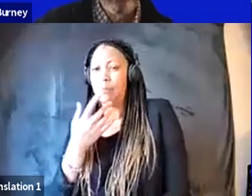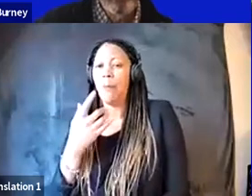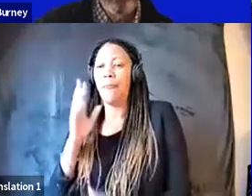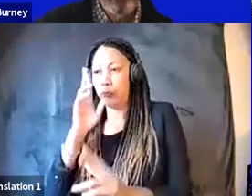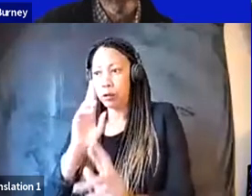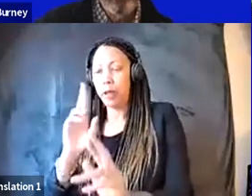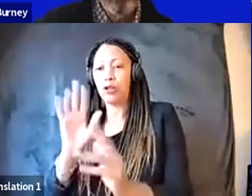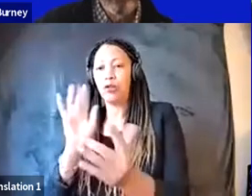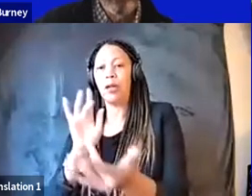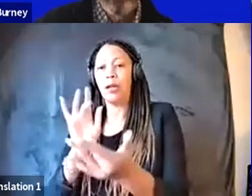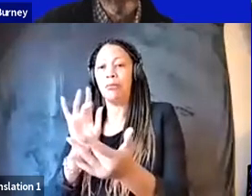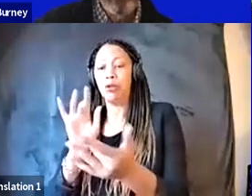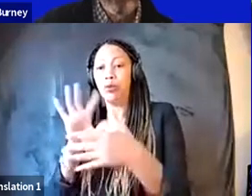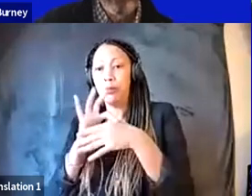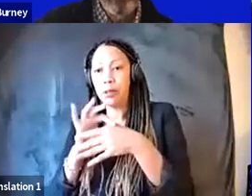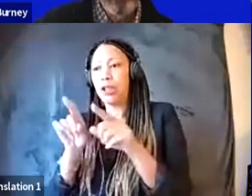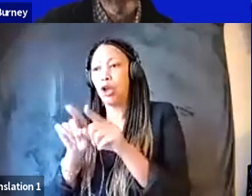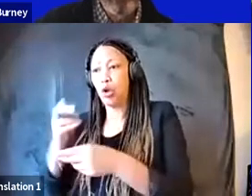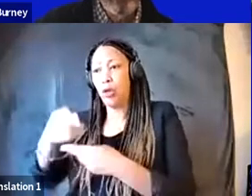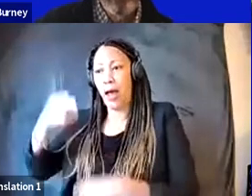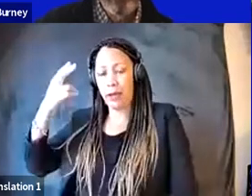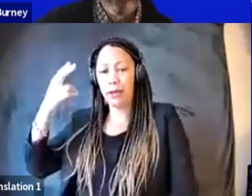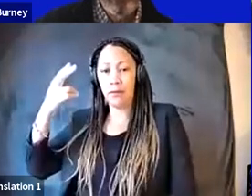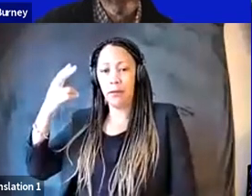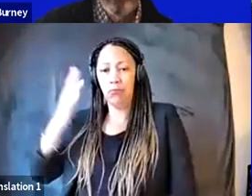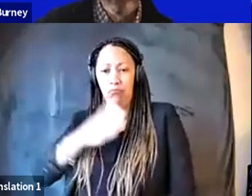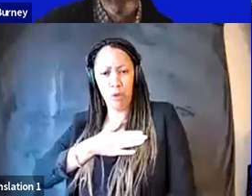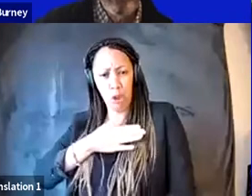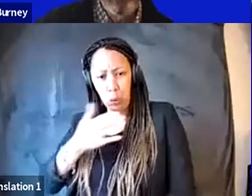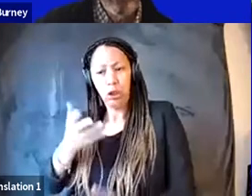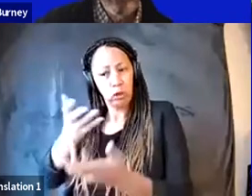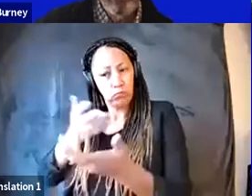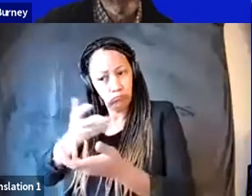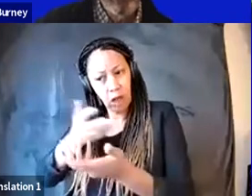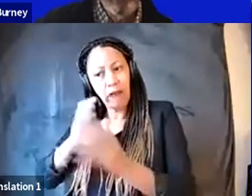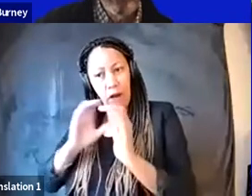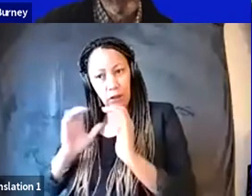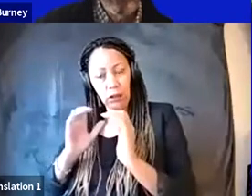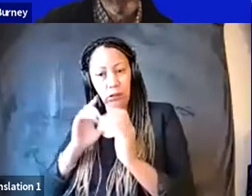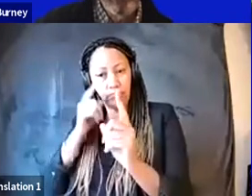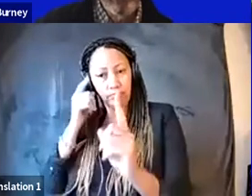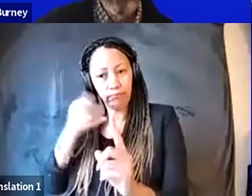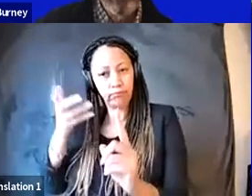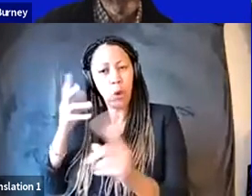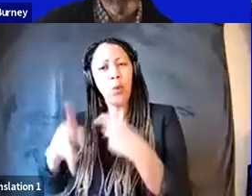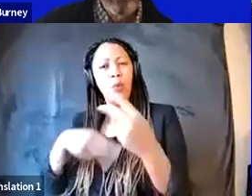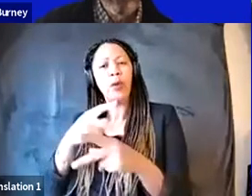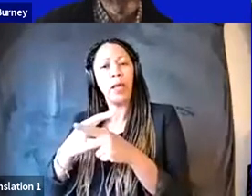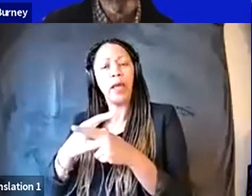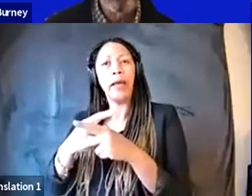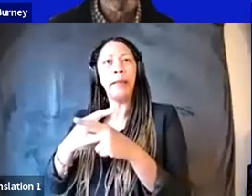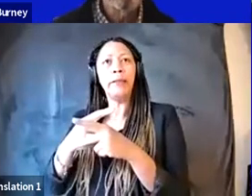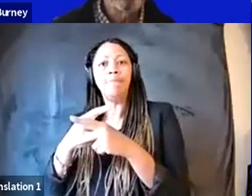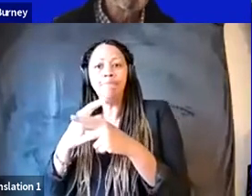the context and the height, we're willing to engage in a conversation about what type of massing makes